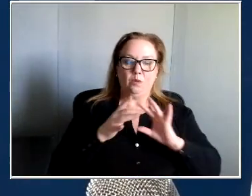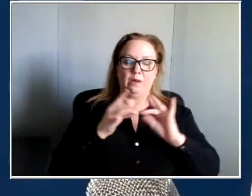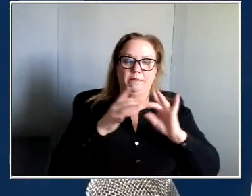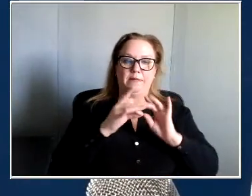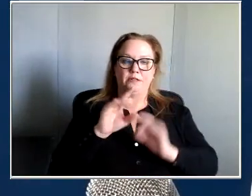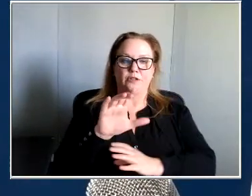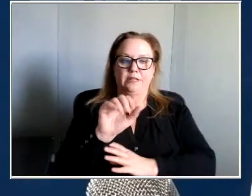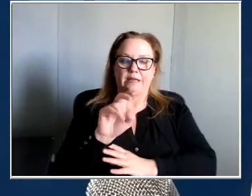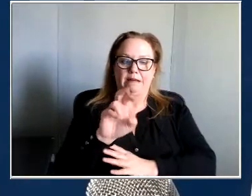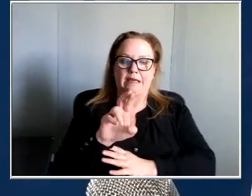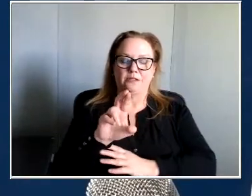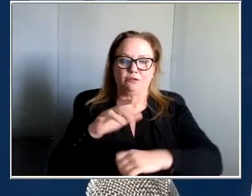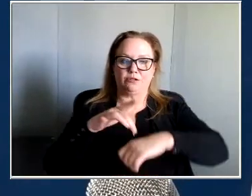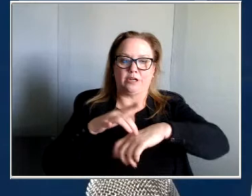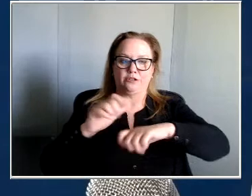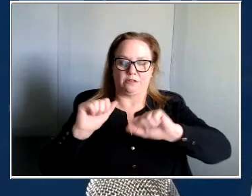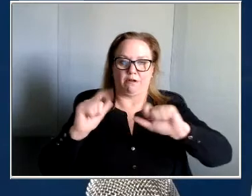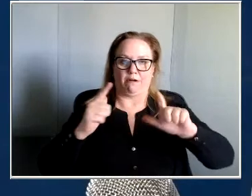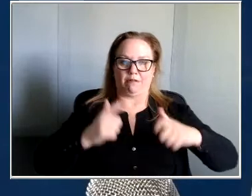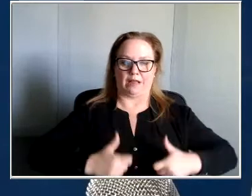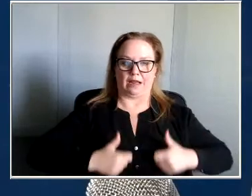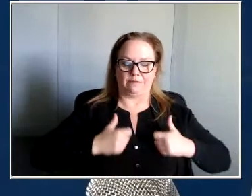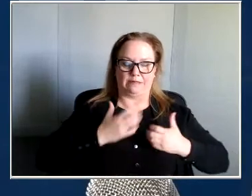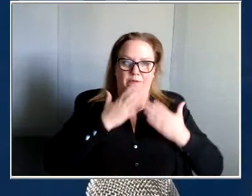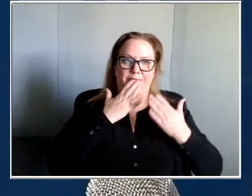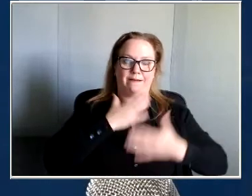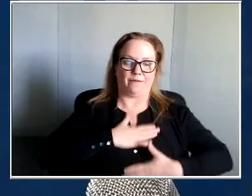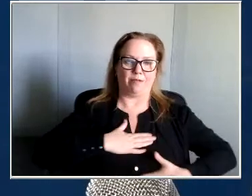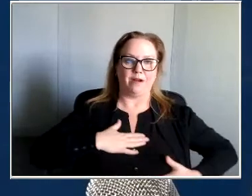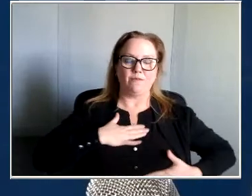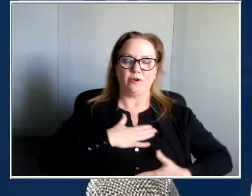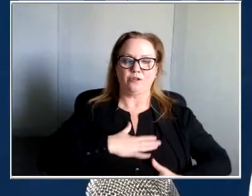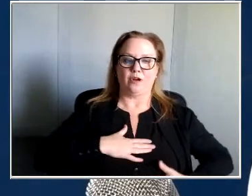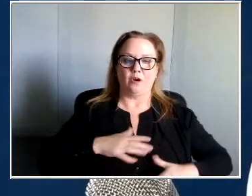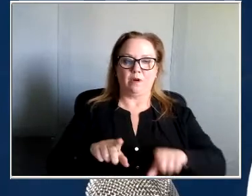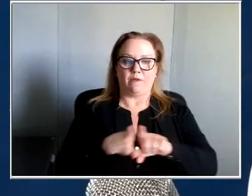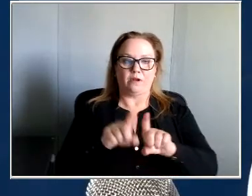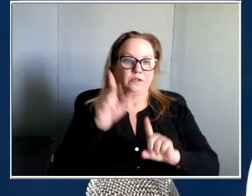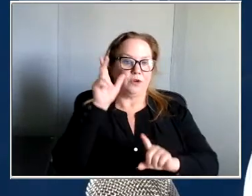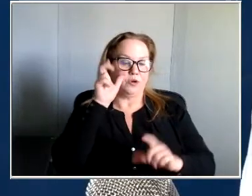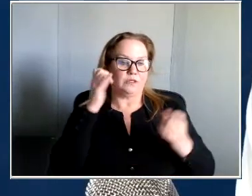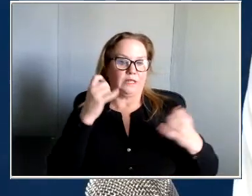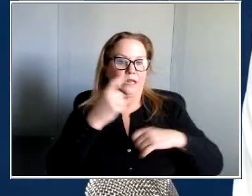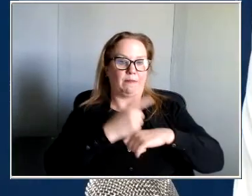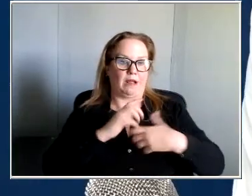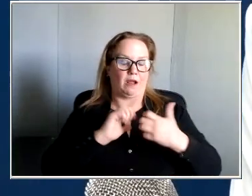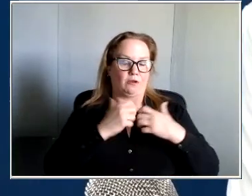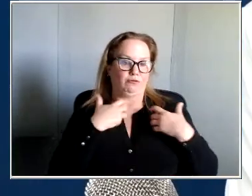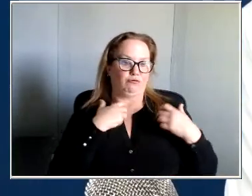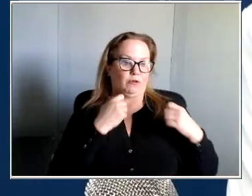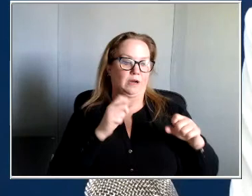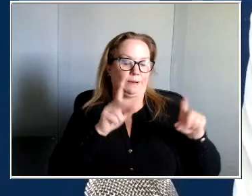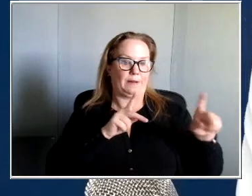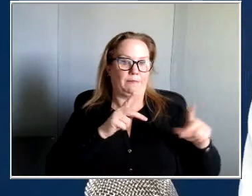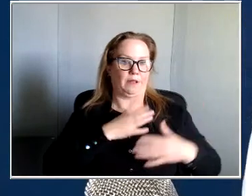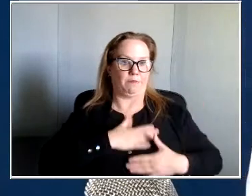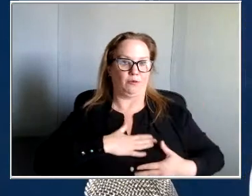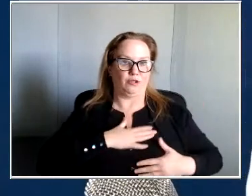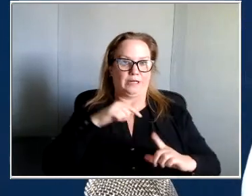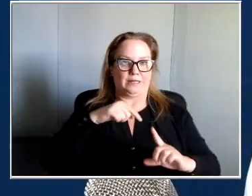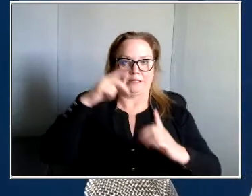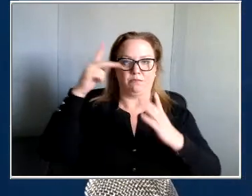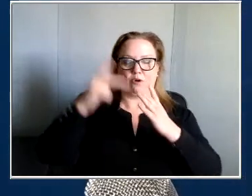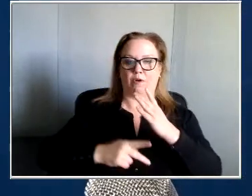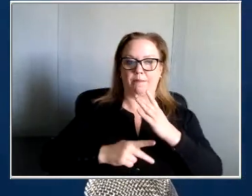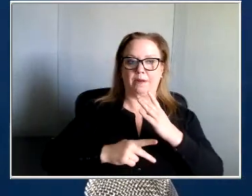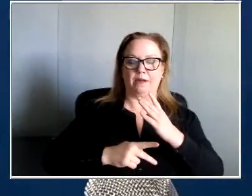all of our lives and how thankful and appreciative we are. We've also heard today about how strong and how much people appreciate this program. One of the key folks in